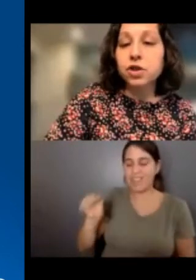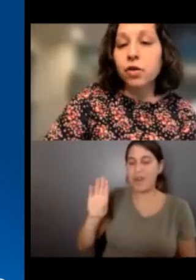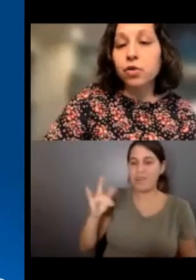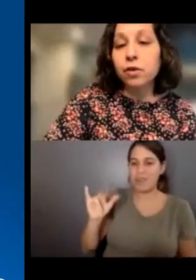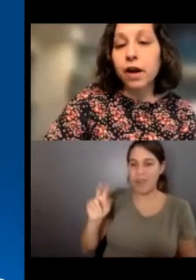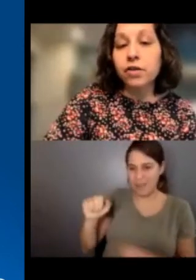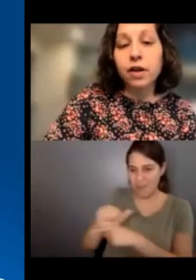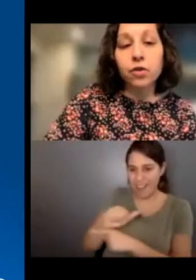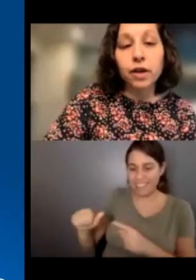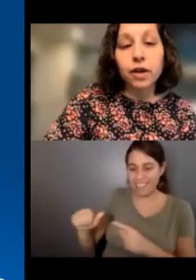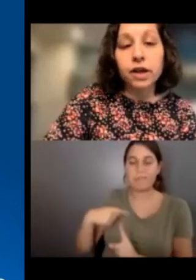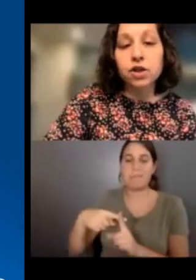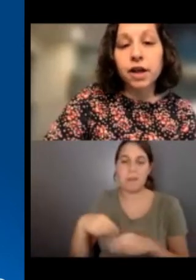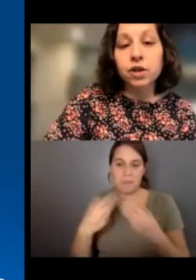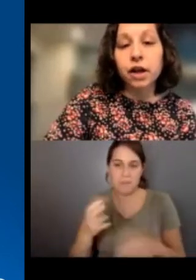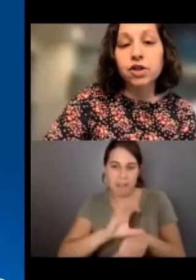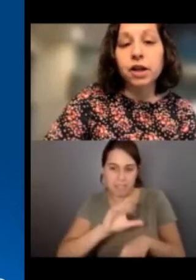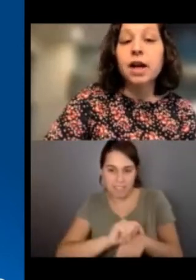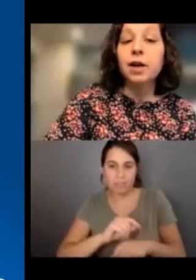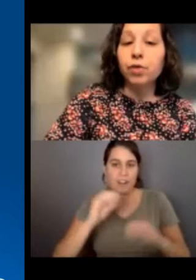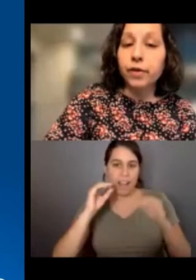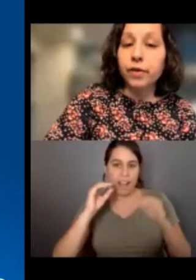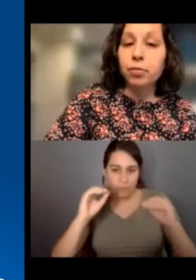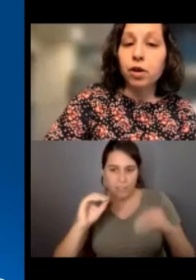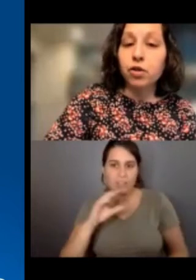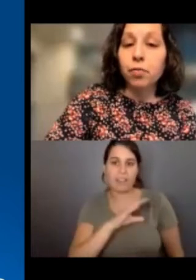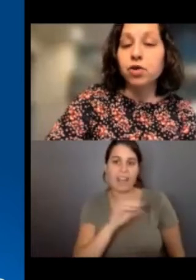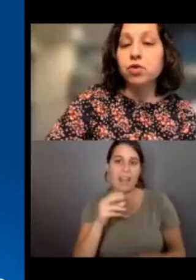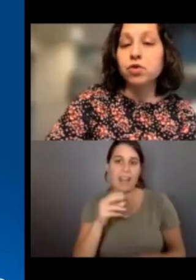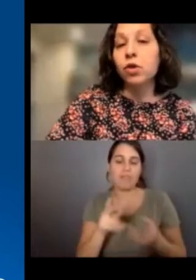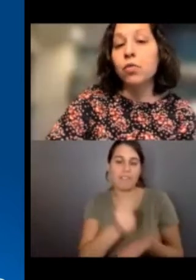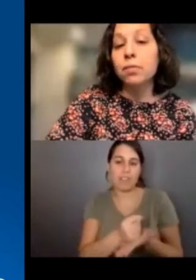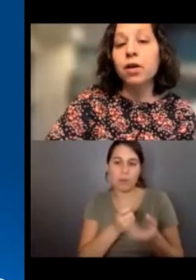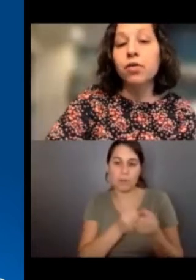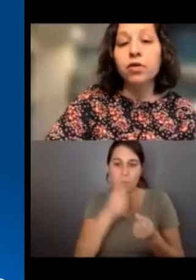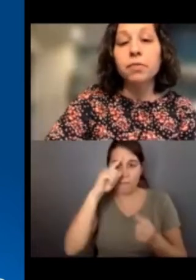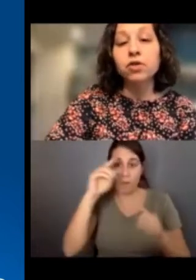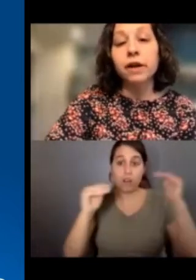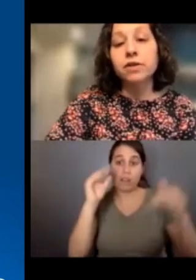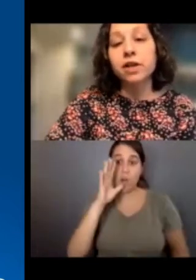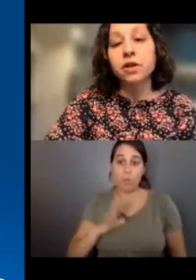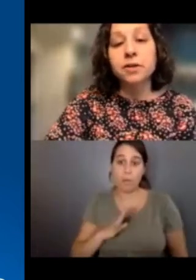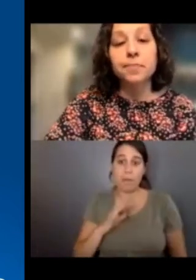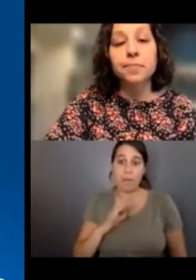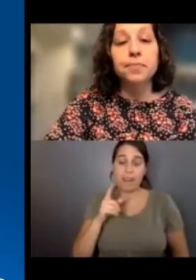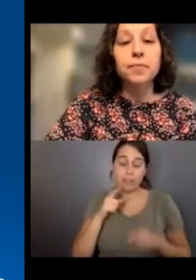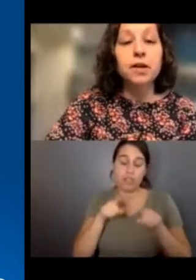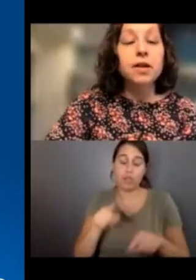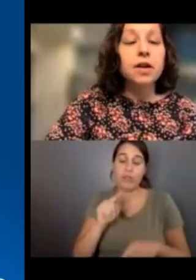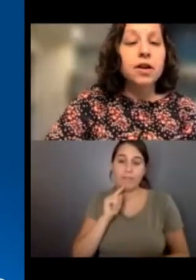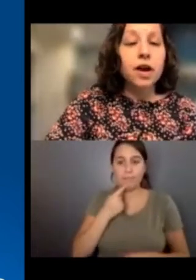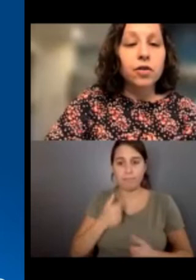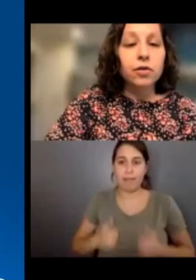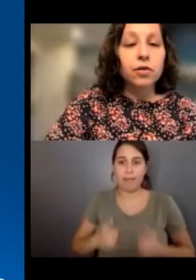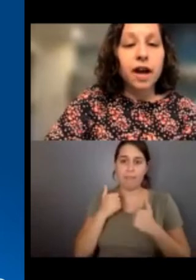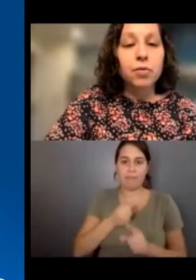she also provides consultation, education, and brief therapeutic support to adult women across major life stages.